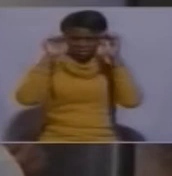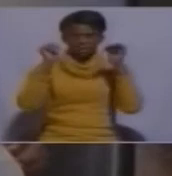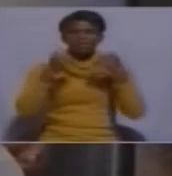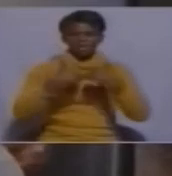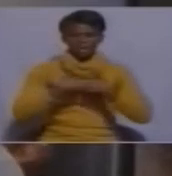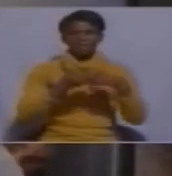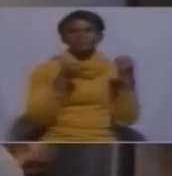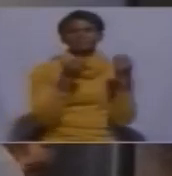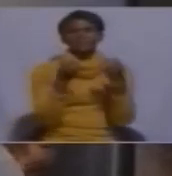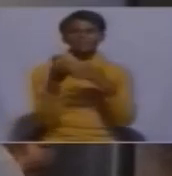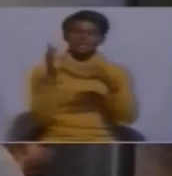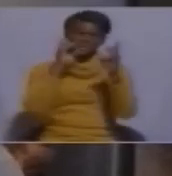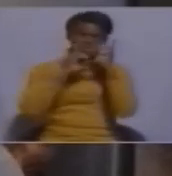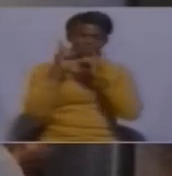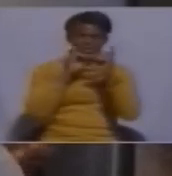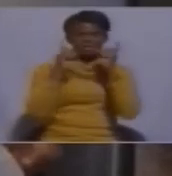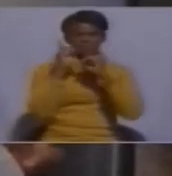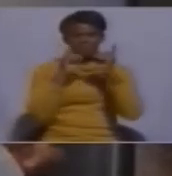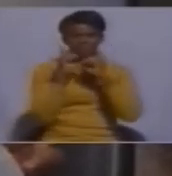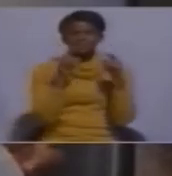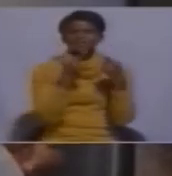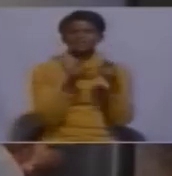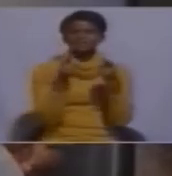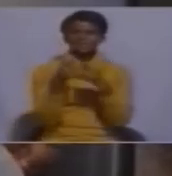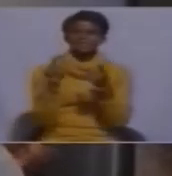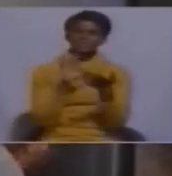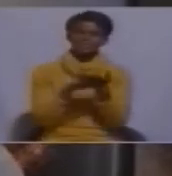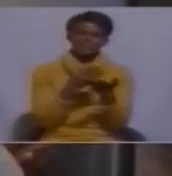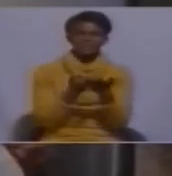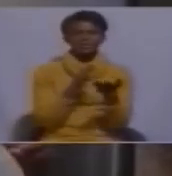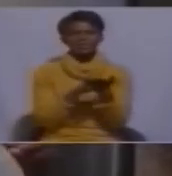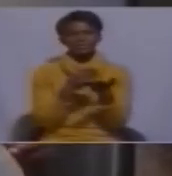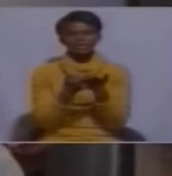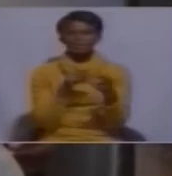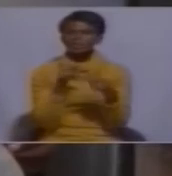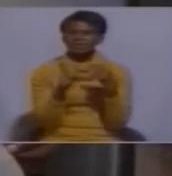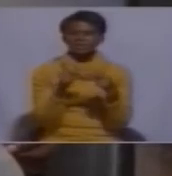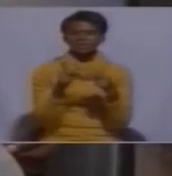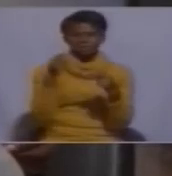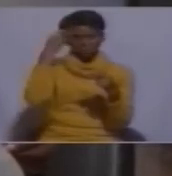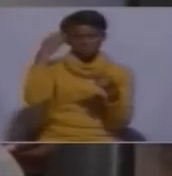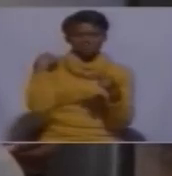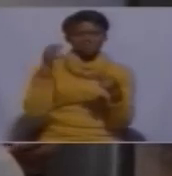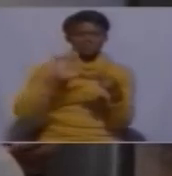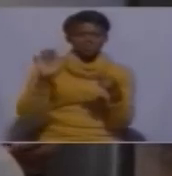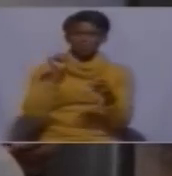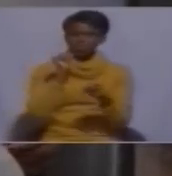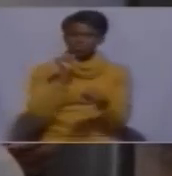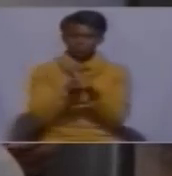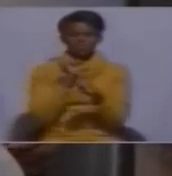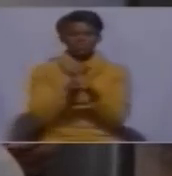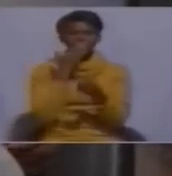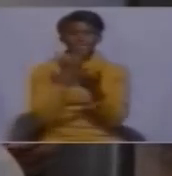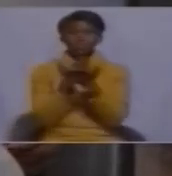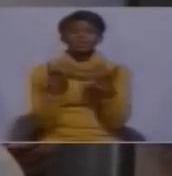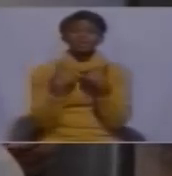so many debates and various interpretations. Does this mean your office did not do a good job in ensuring we